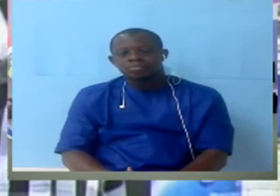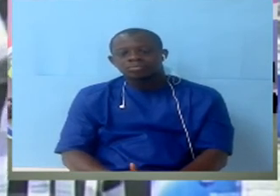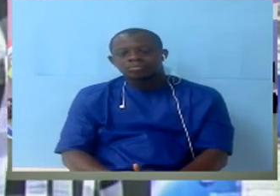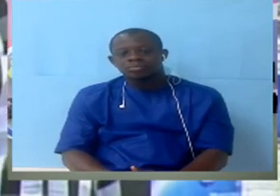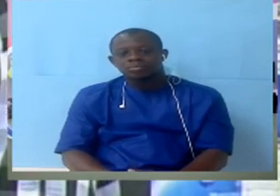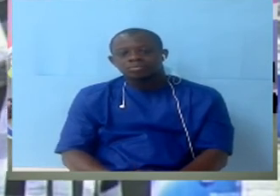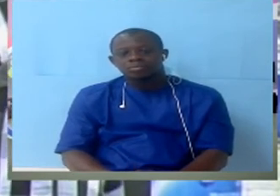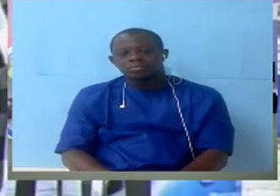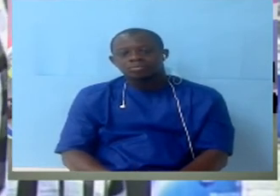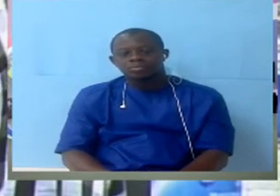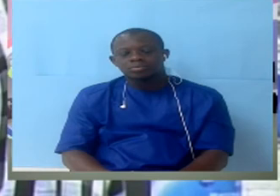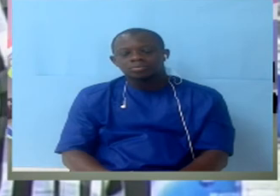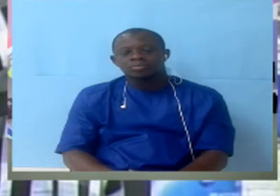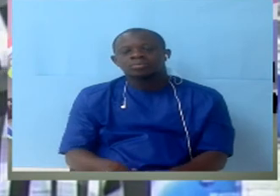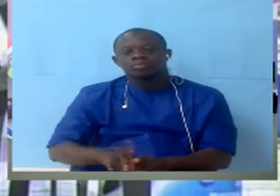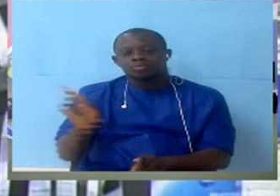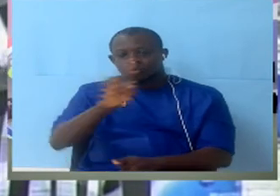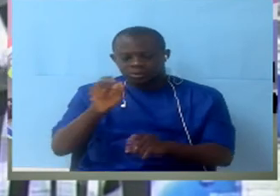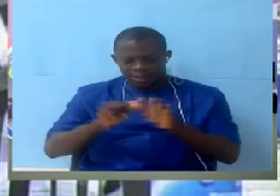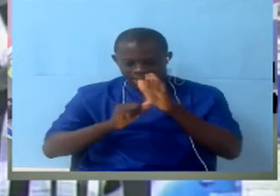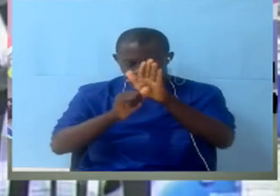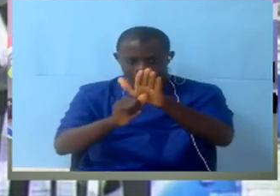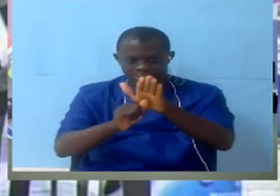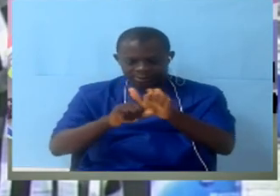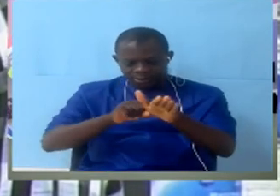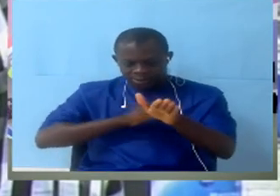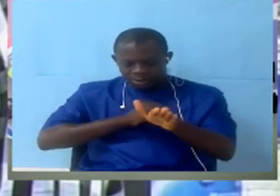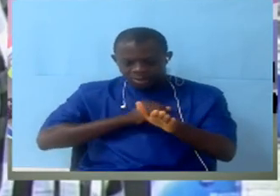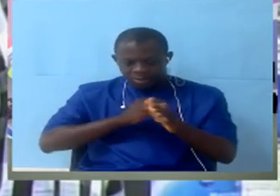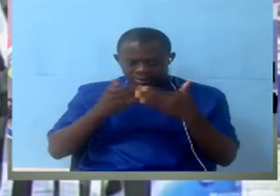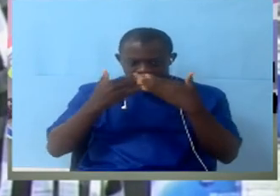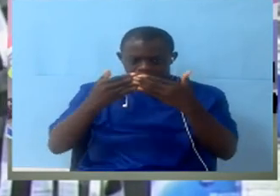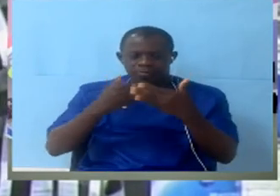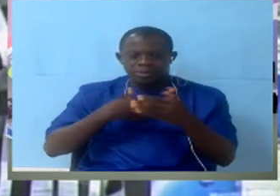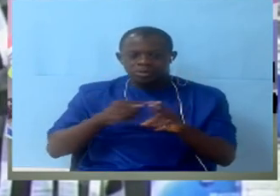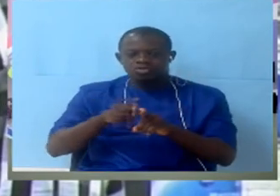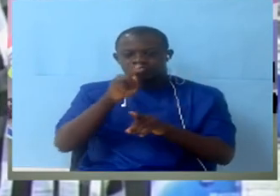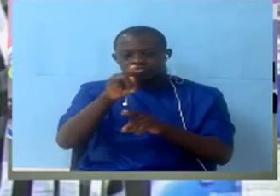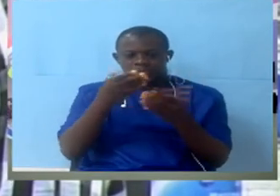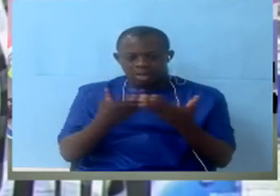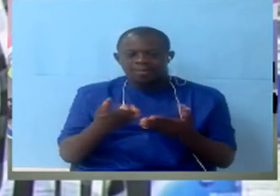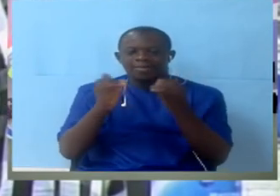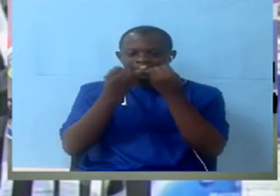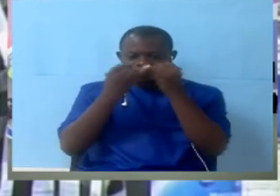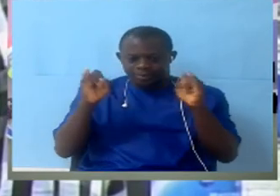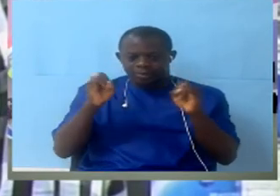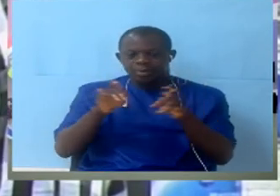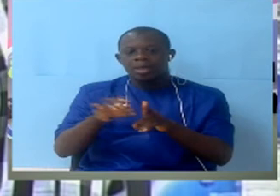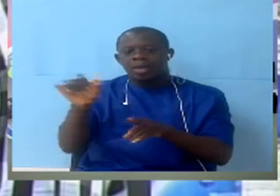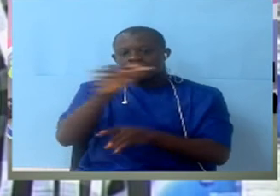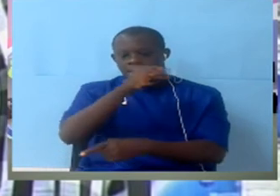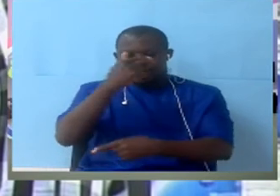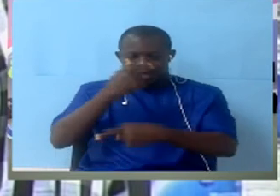la afre be mur ami fon kono. What the embassy told me was that you are now free to go back to the Gambia. So